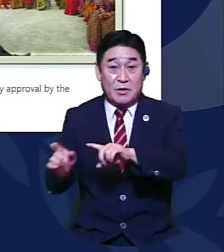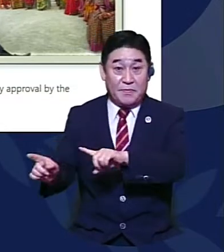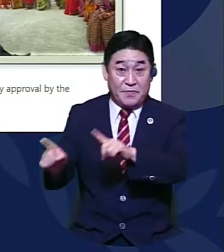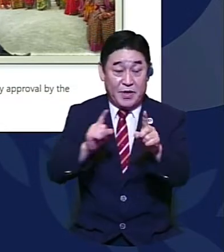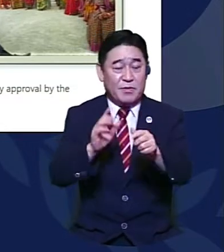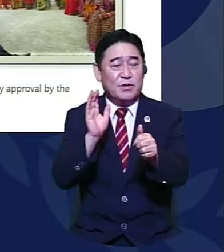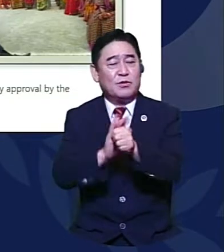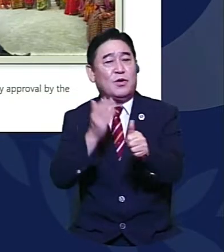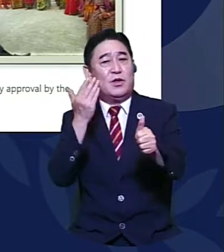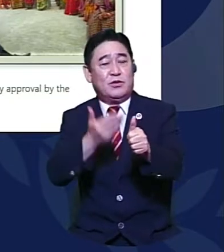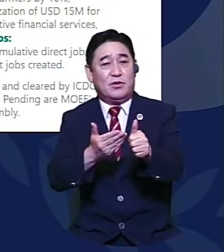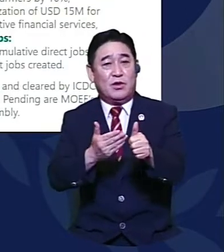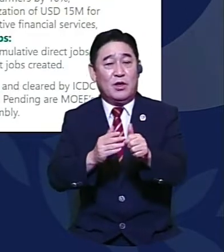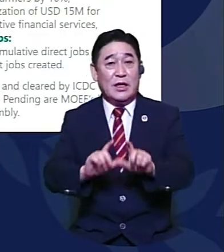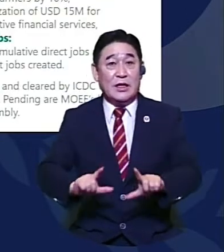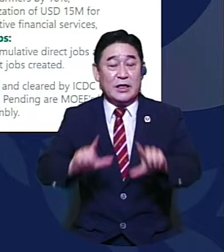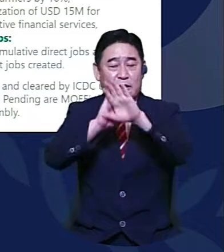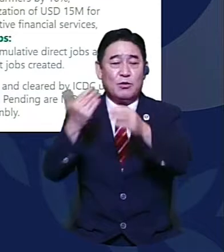climate resilience.